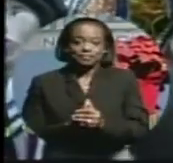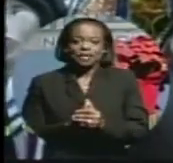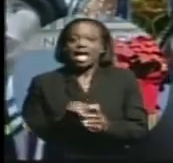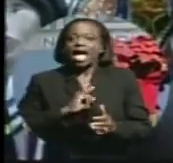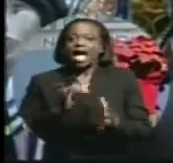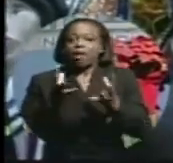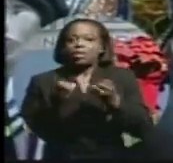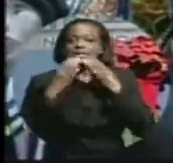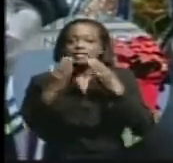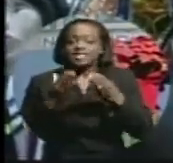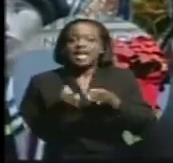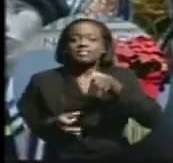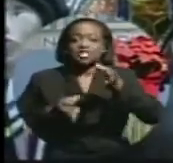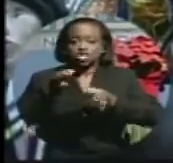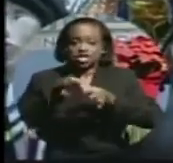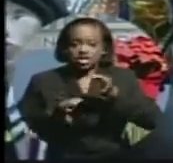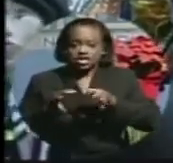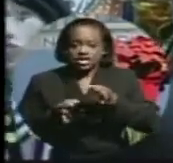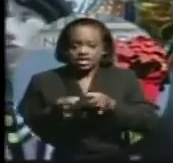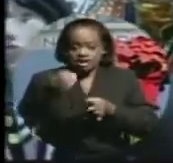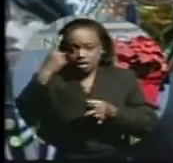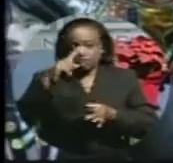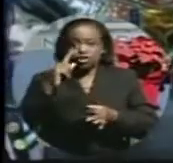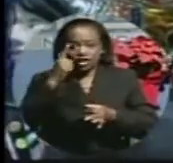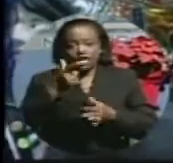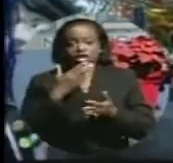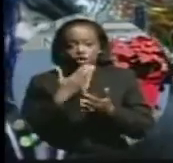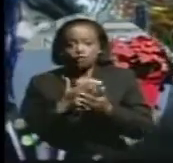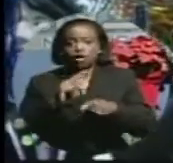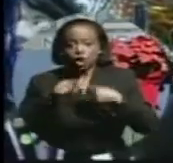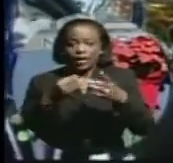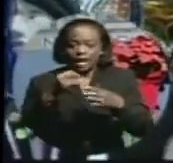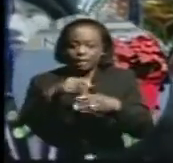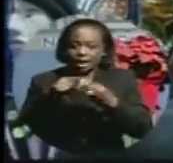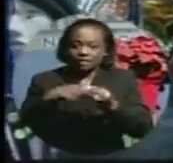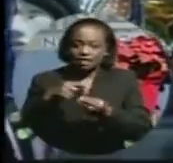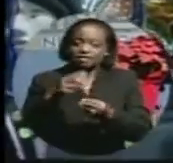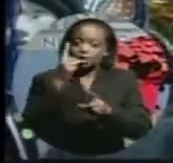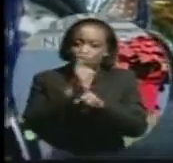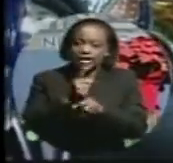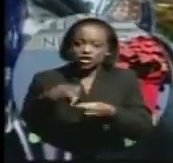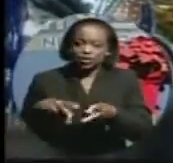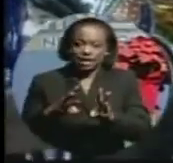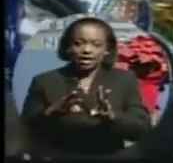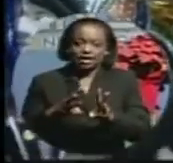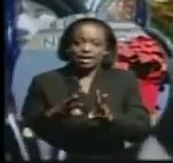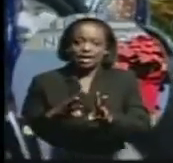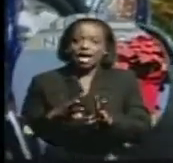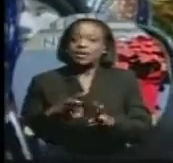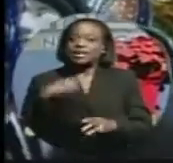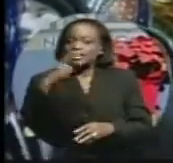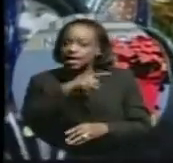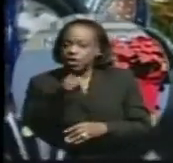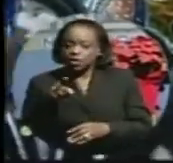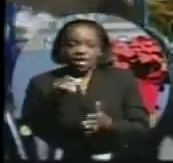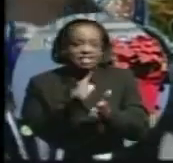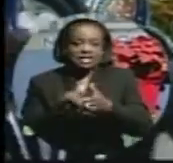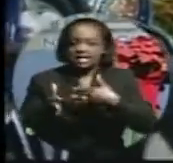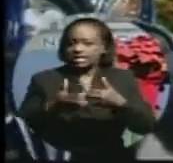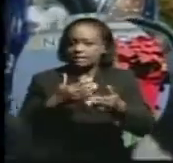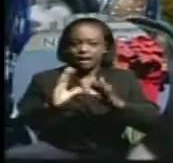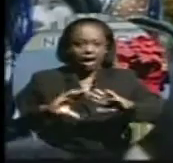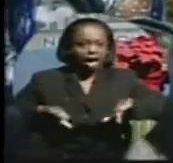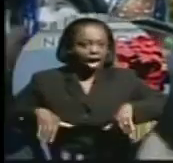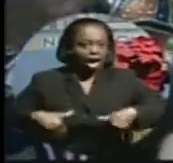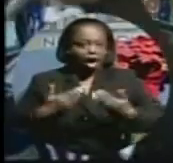the judges for looking at it the right point of view, for going about it the right way. And I want to show you guys that no matter how young you are, no